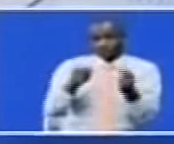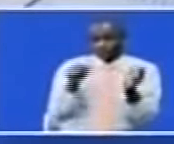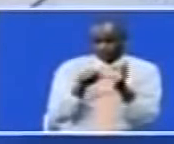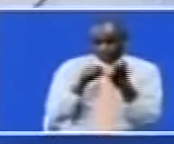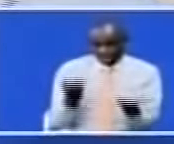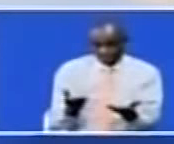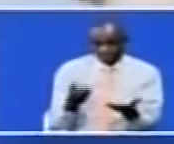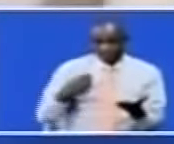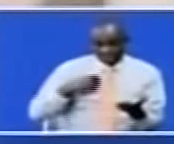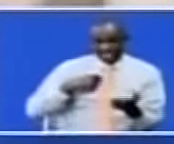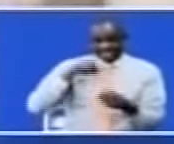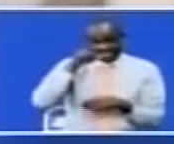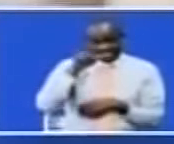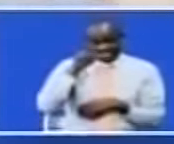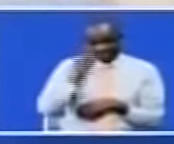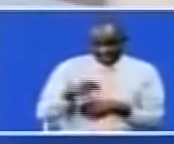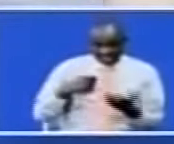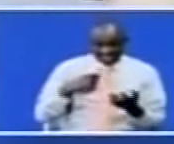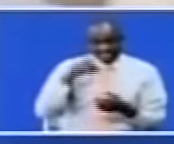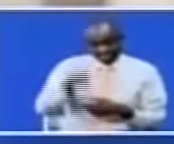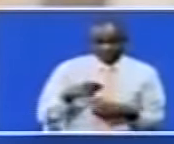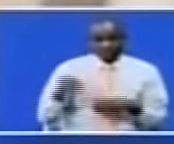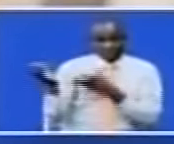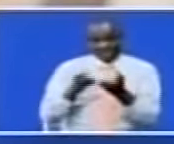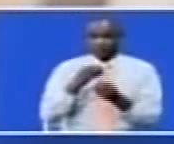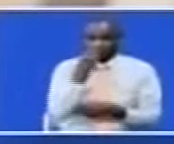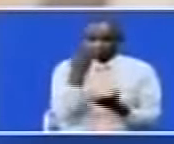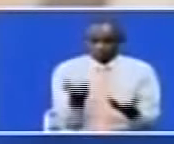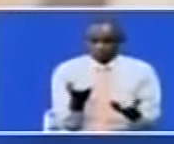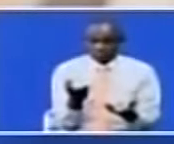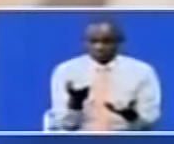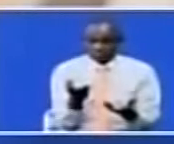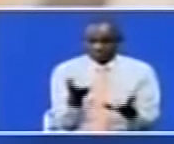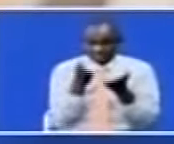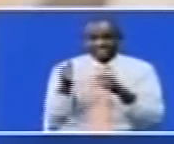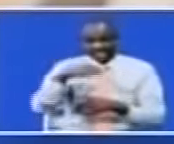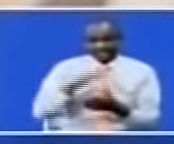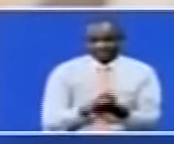solutions. We are demanding that we bring food to them.